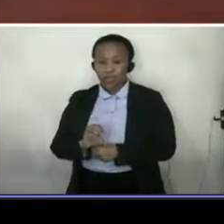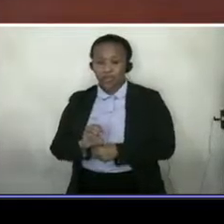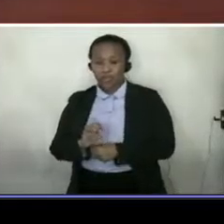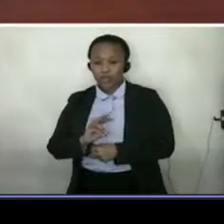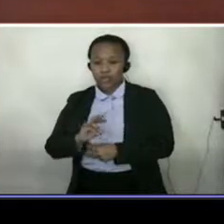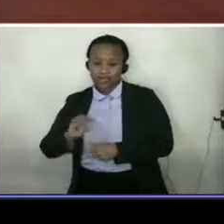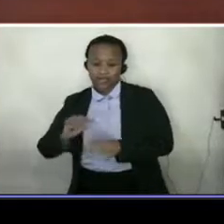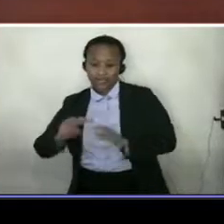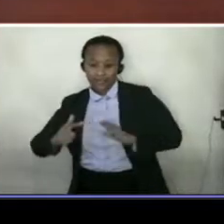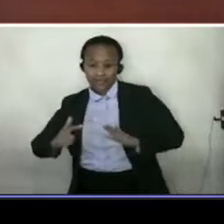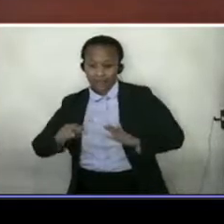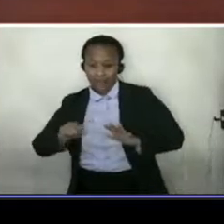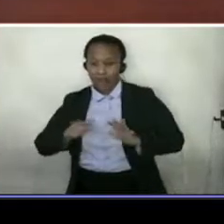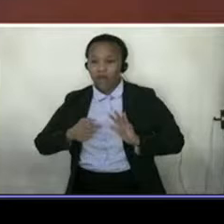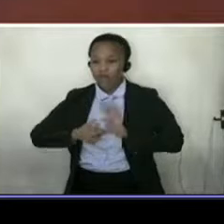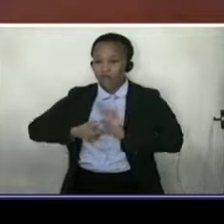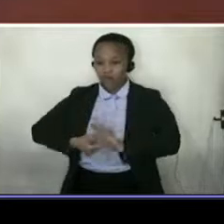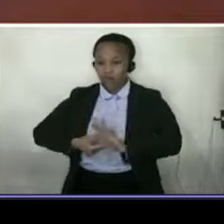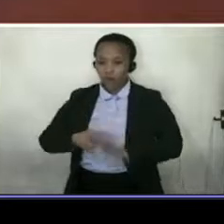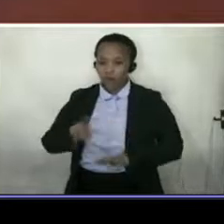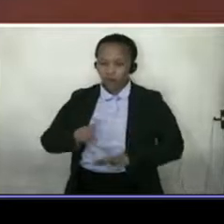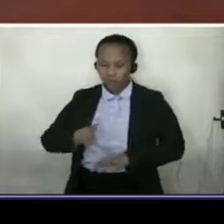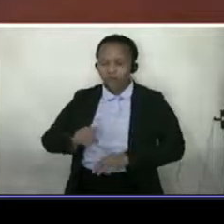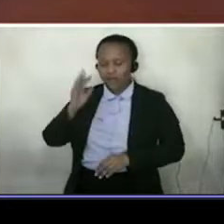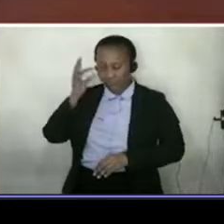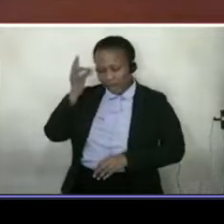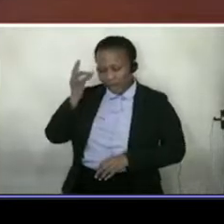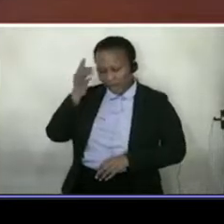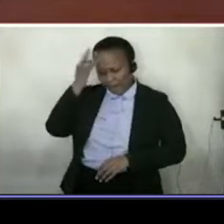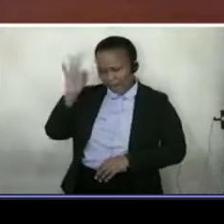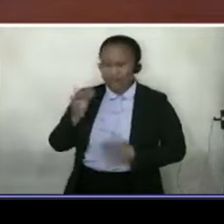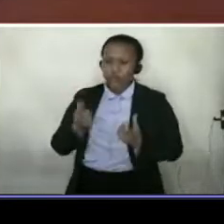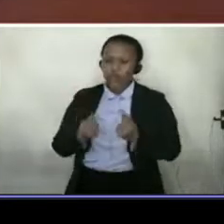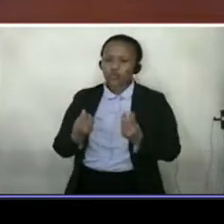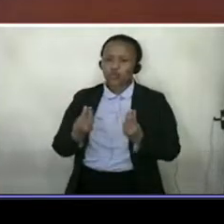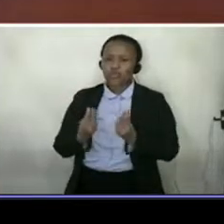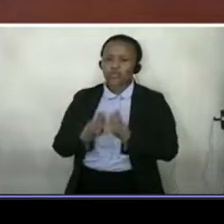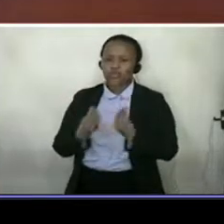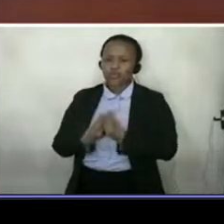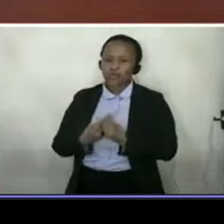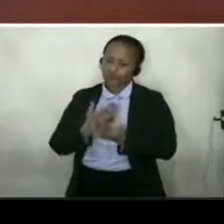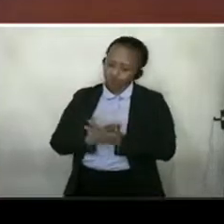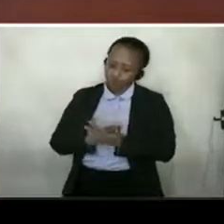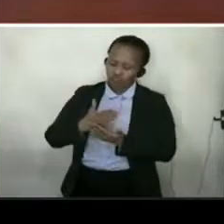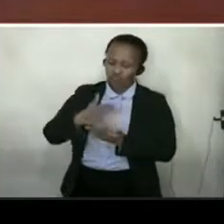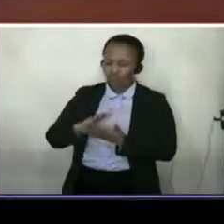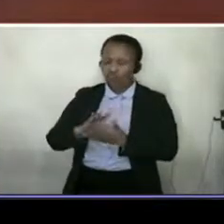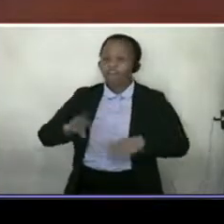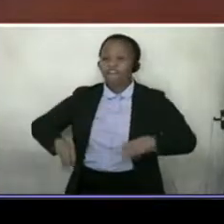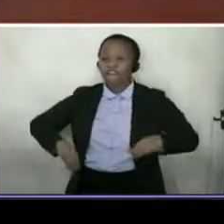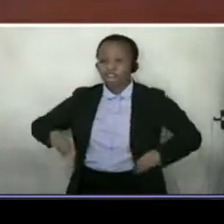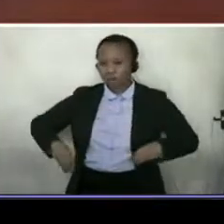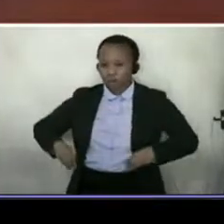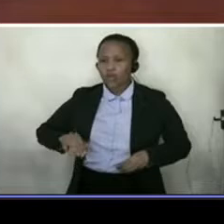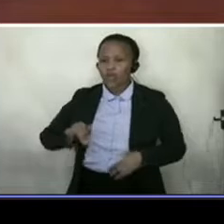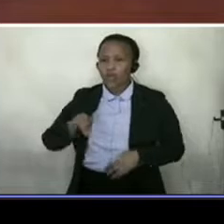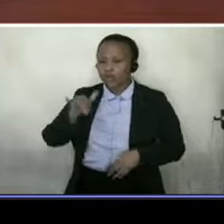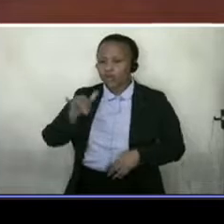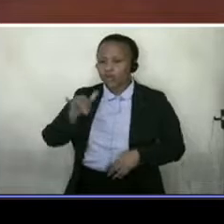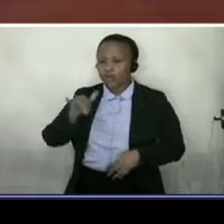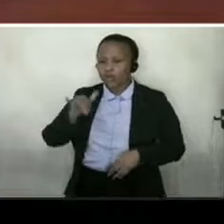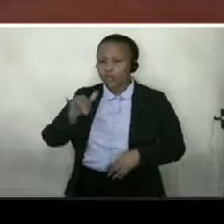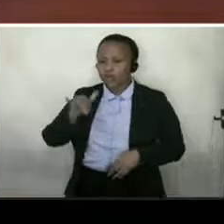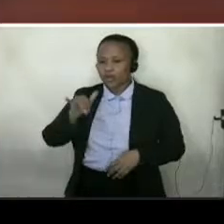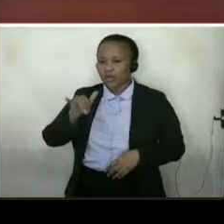that this government is doing something towards trying to deal with this fraud and corruption. Thank you.